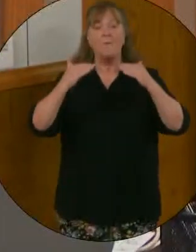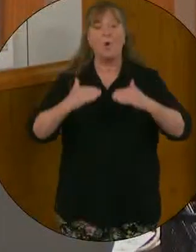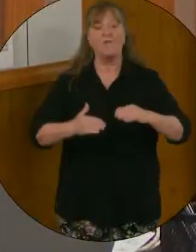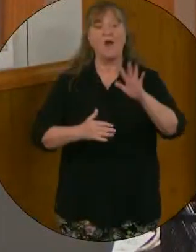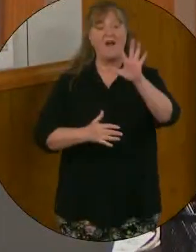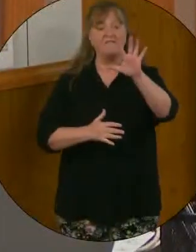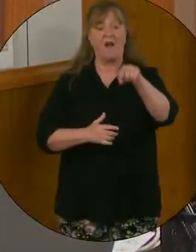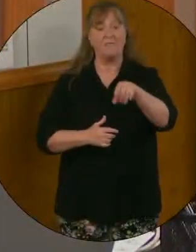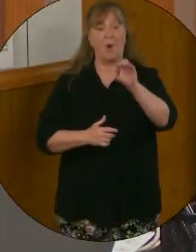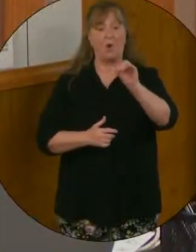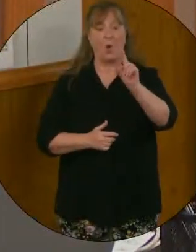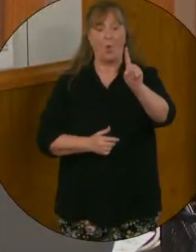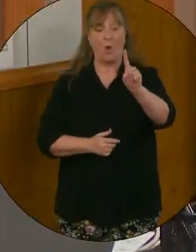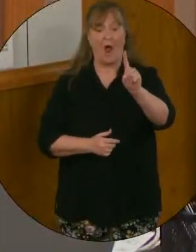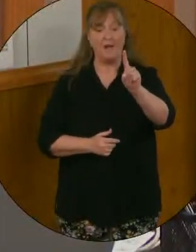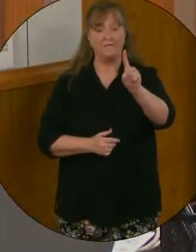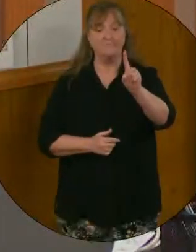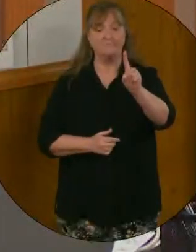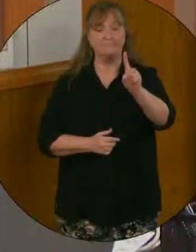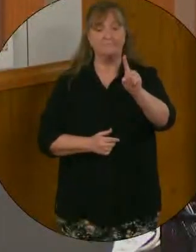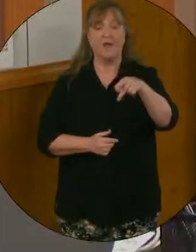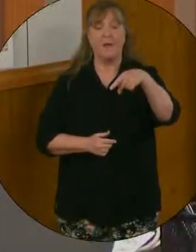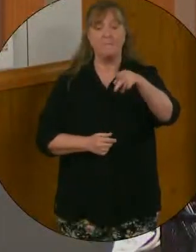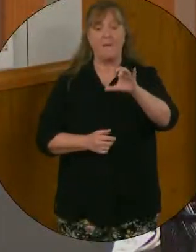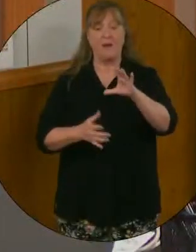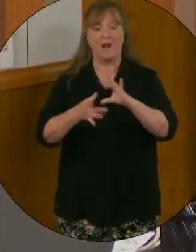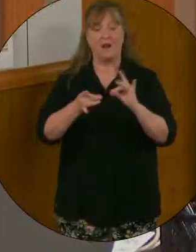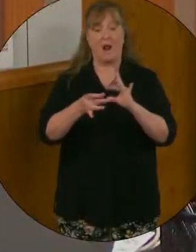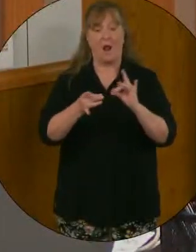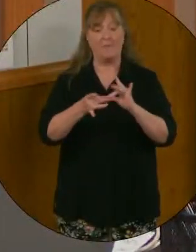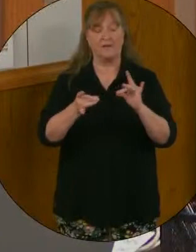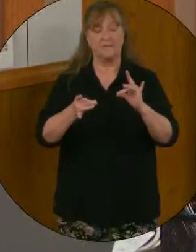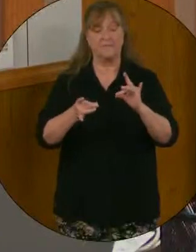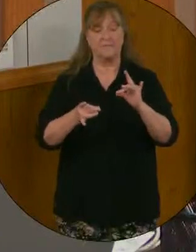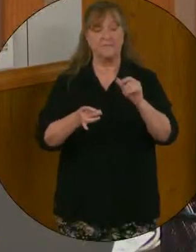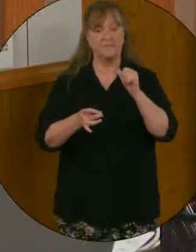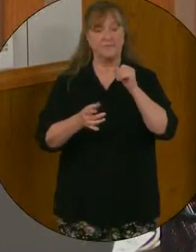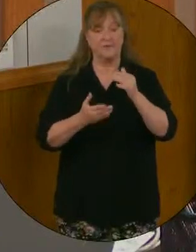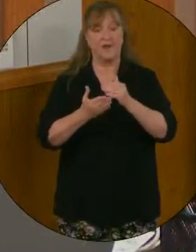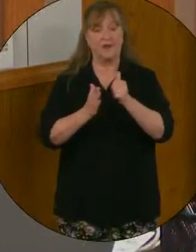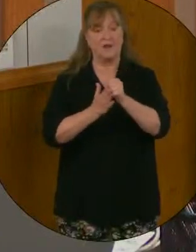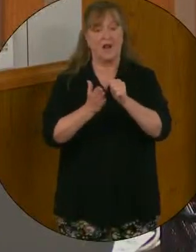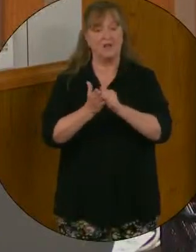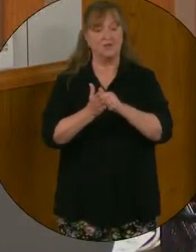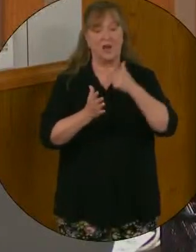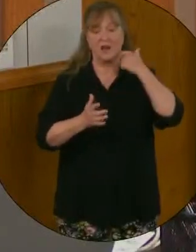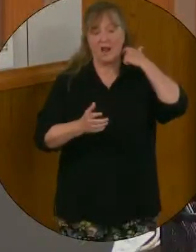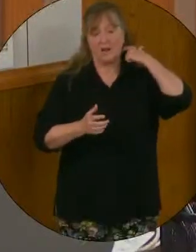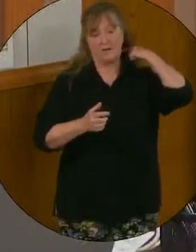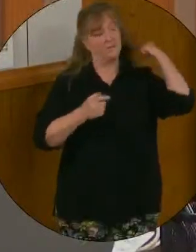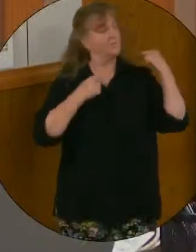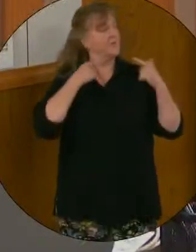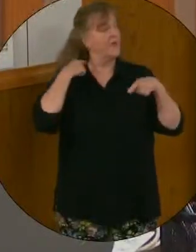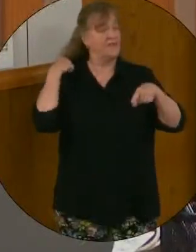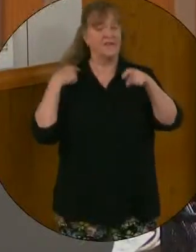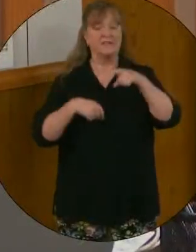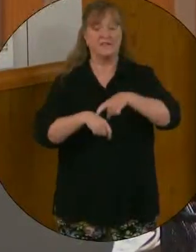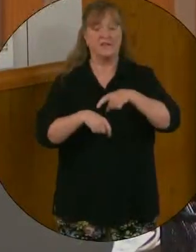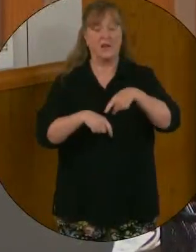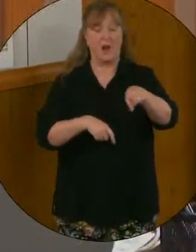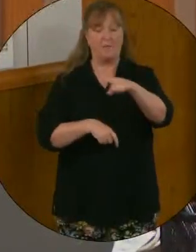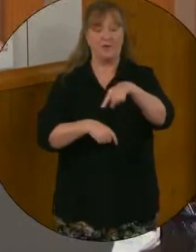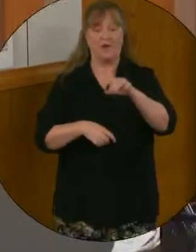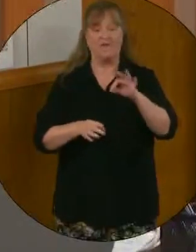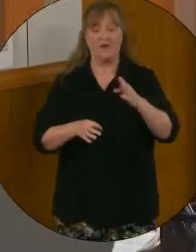item 5.01, that is public comment on items not listed as agenda items. This is the time if you have